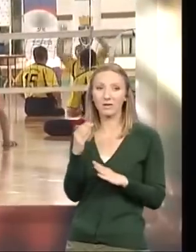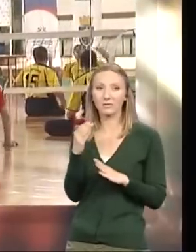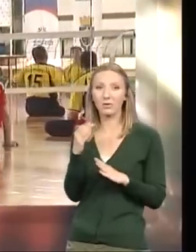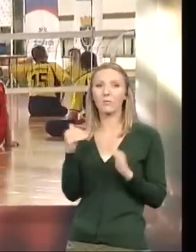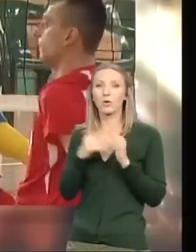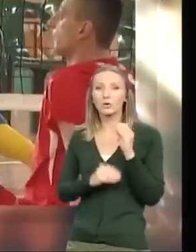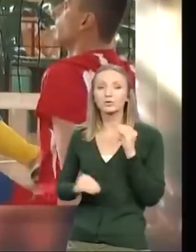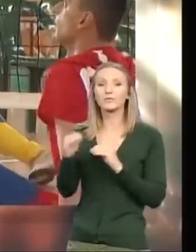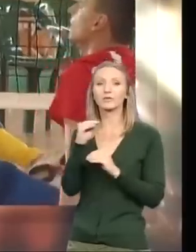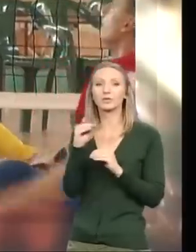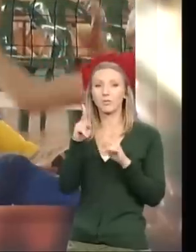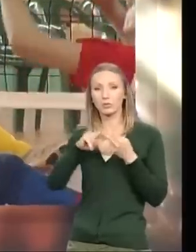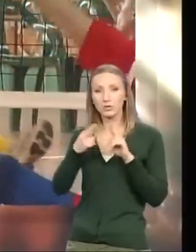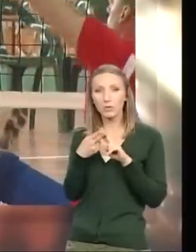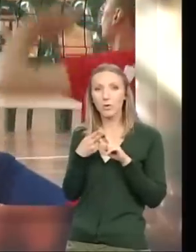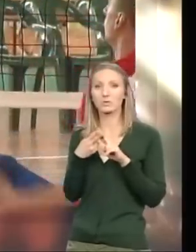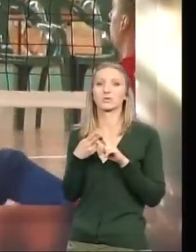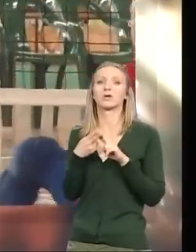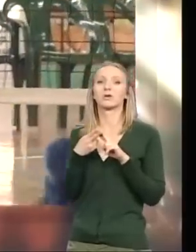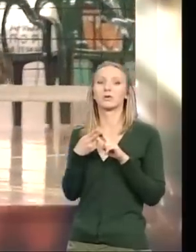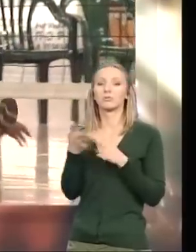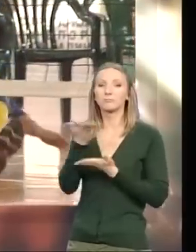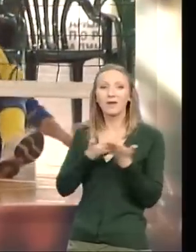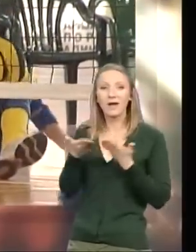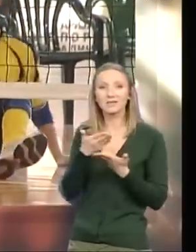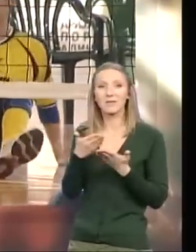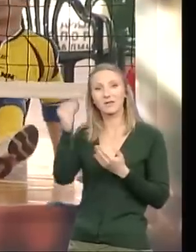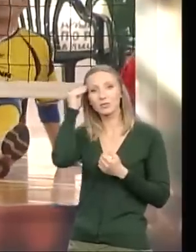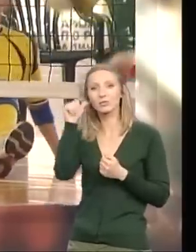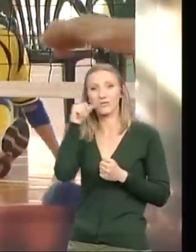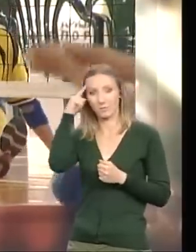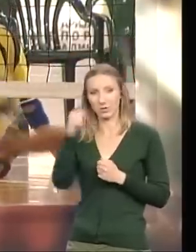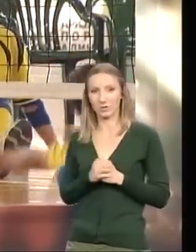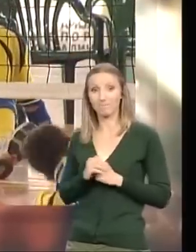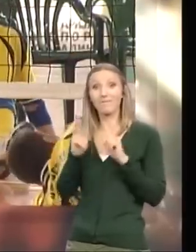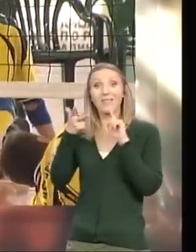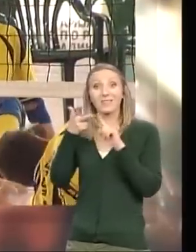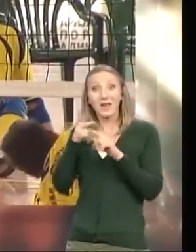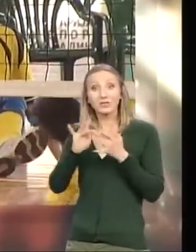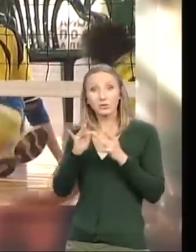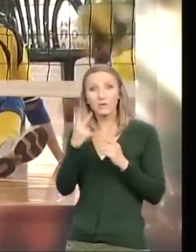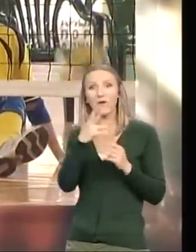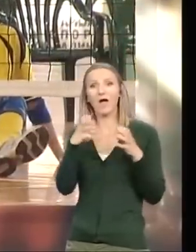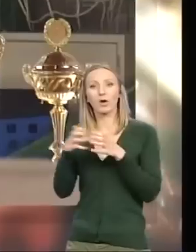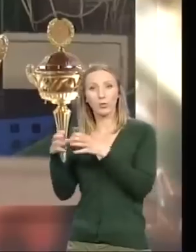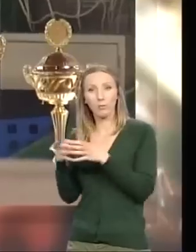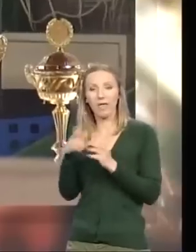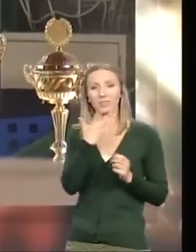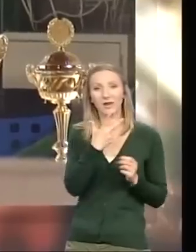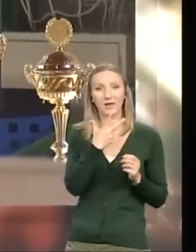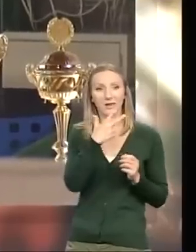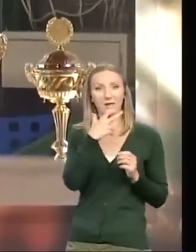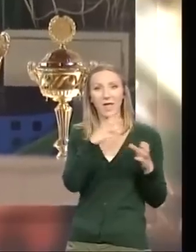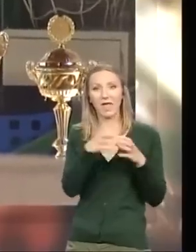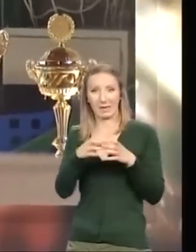The are aware of their experiences. The third tournament was played in two groups with three teams, and the